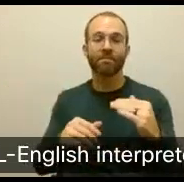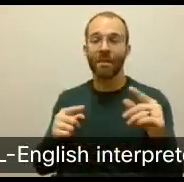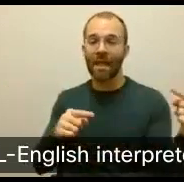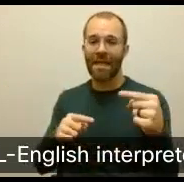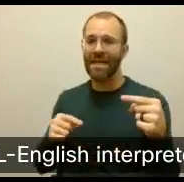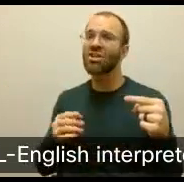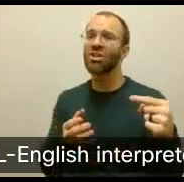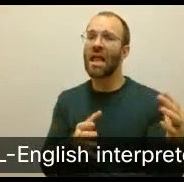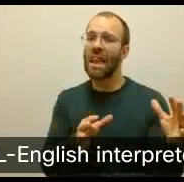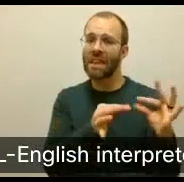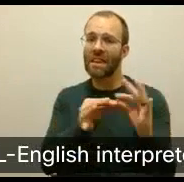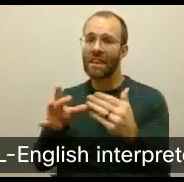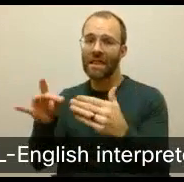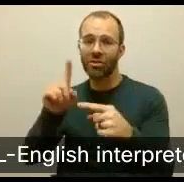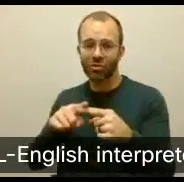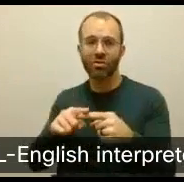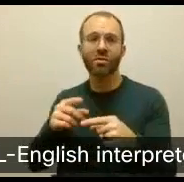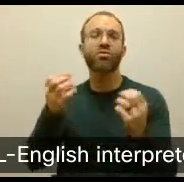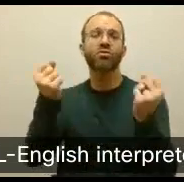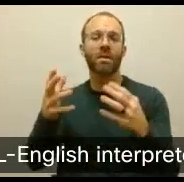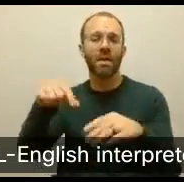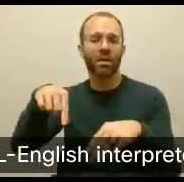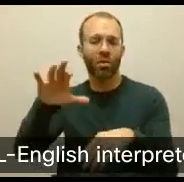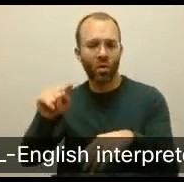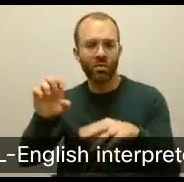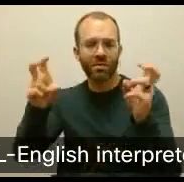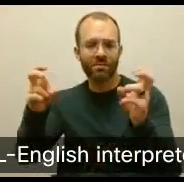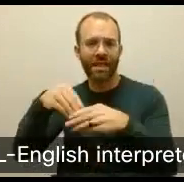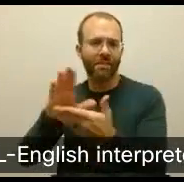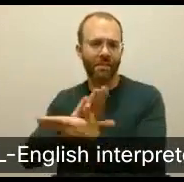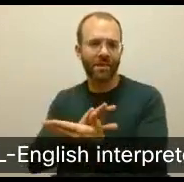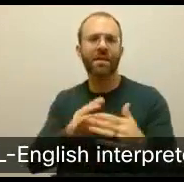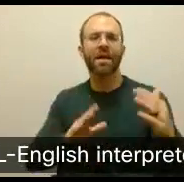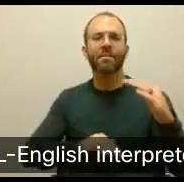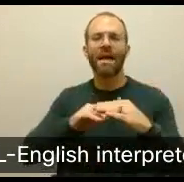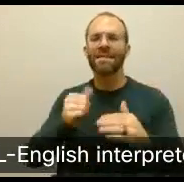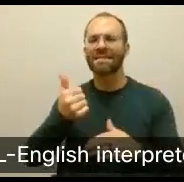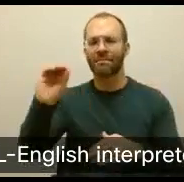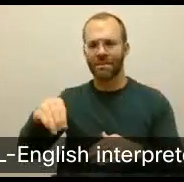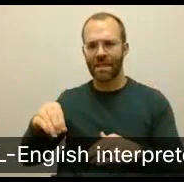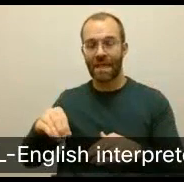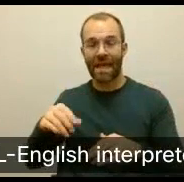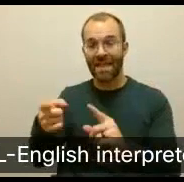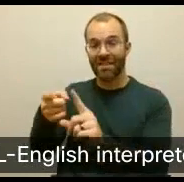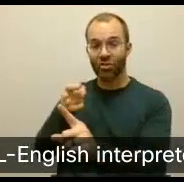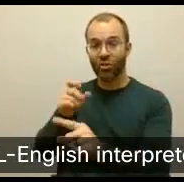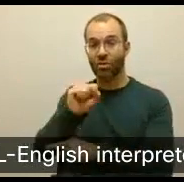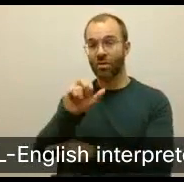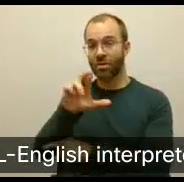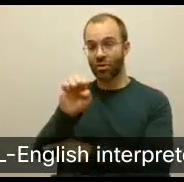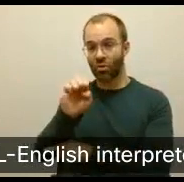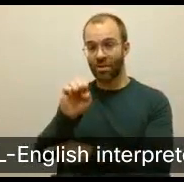paper. Quotes, max 10% of papers. And then my source. We never want to forget the source that we're going to have